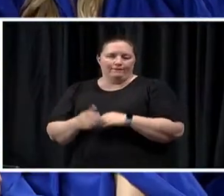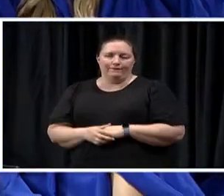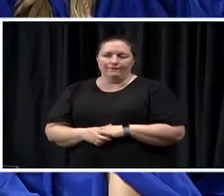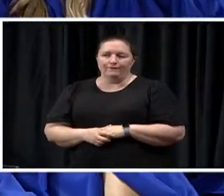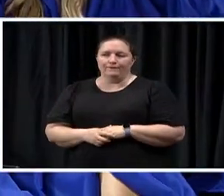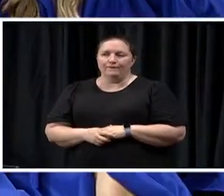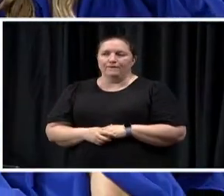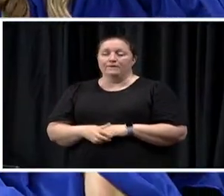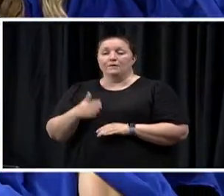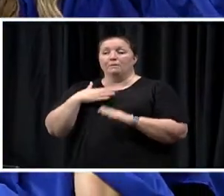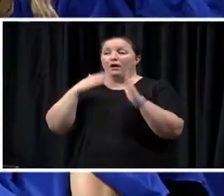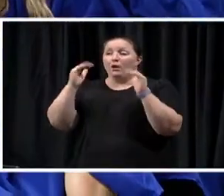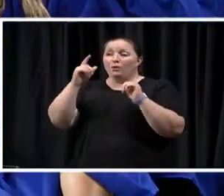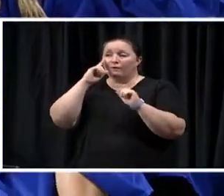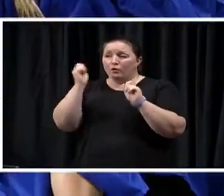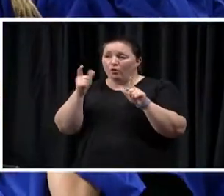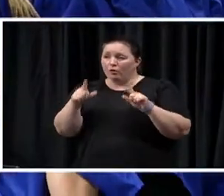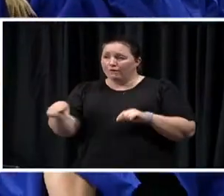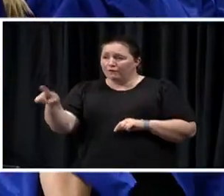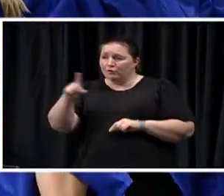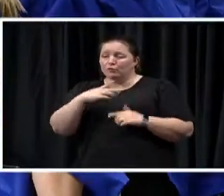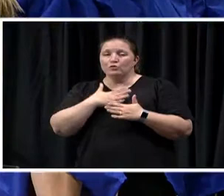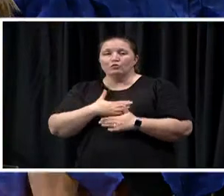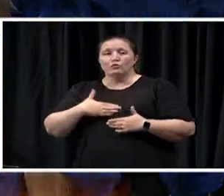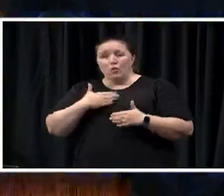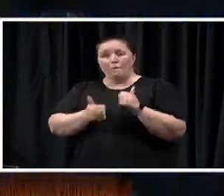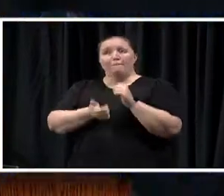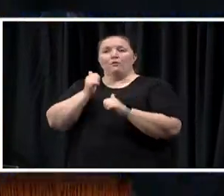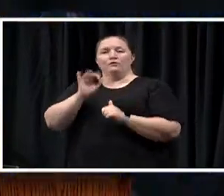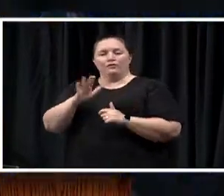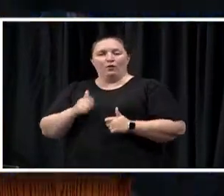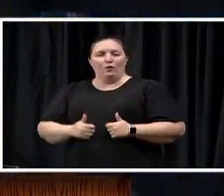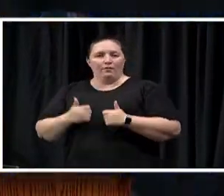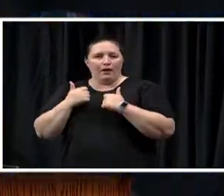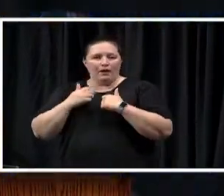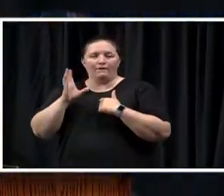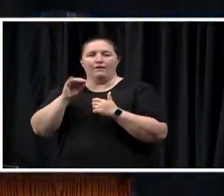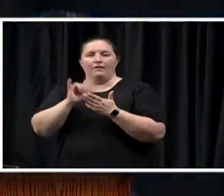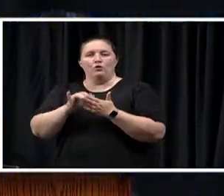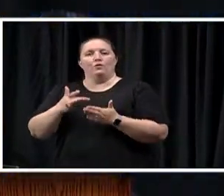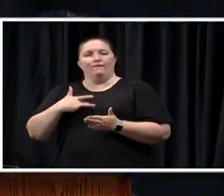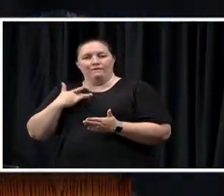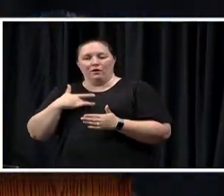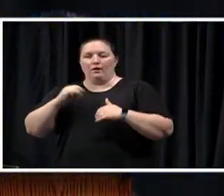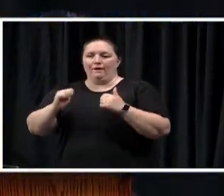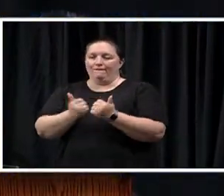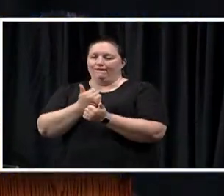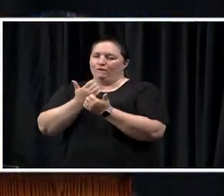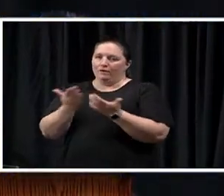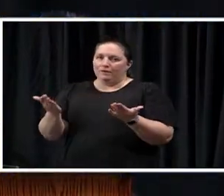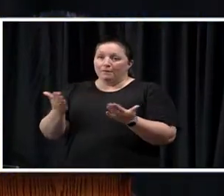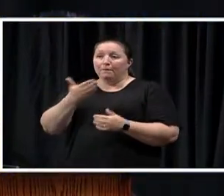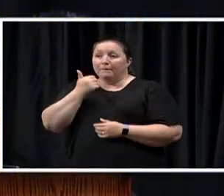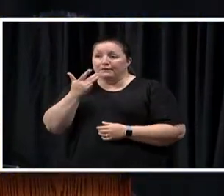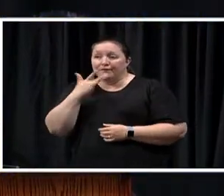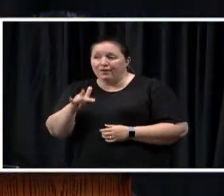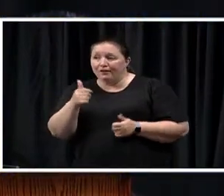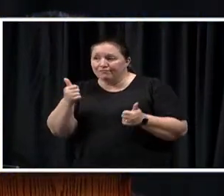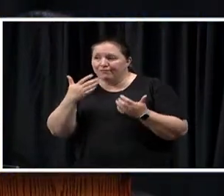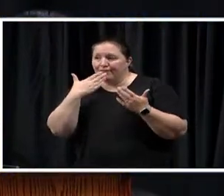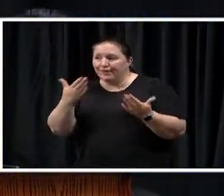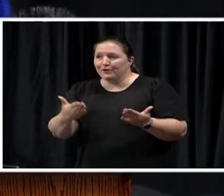In life, my hope for all of you is that you enjoy most of it, but more importantly, that you feel all of it. Best of luck. Thank